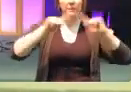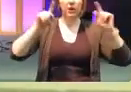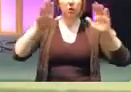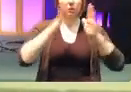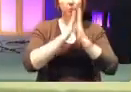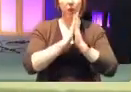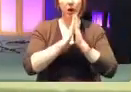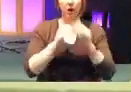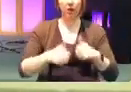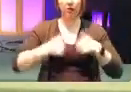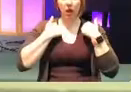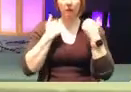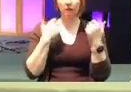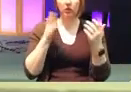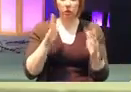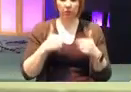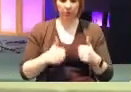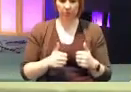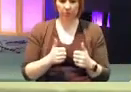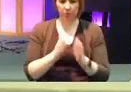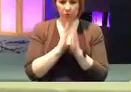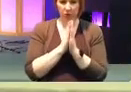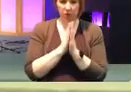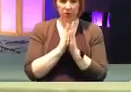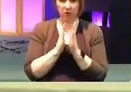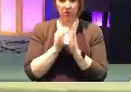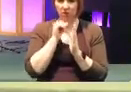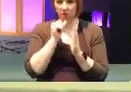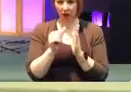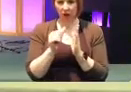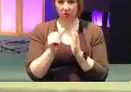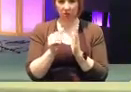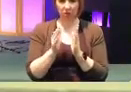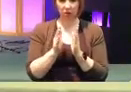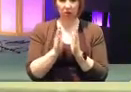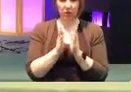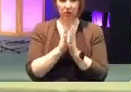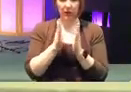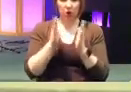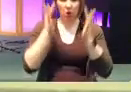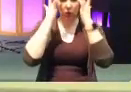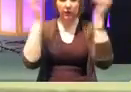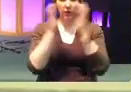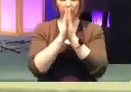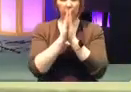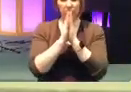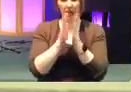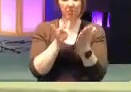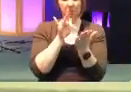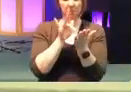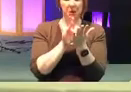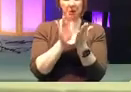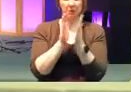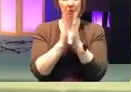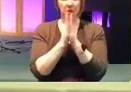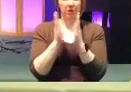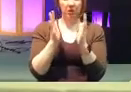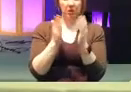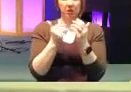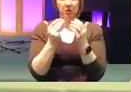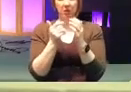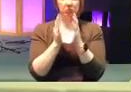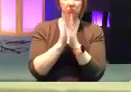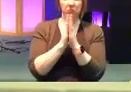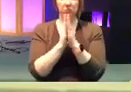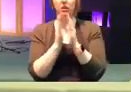your prayer really is not praying prayers on the edge. It's praying kind of middle of the road prayers. And God honors that.